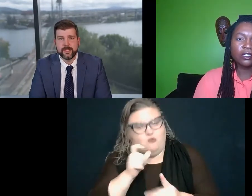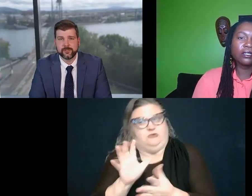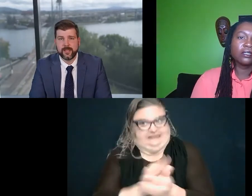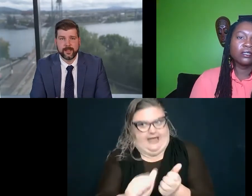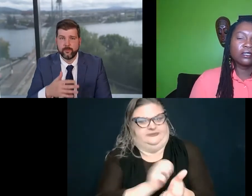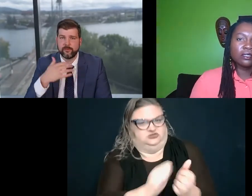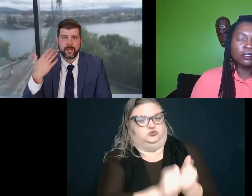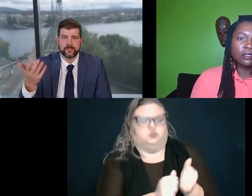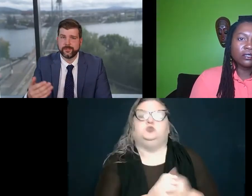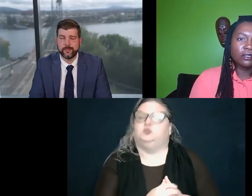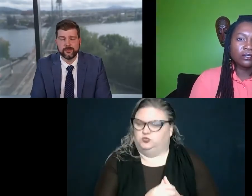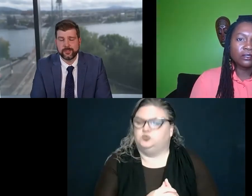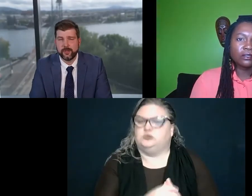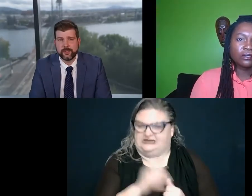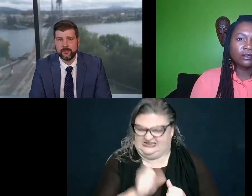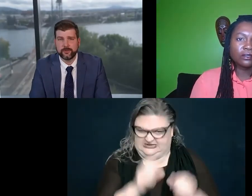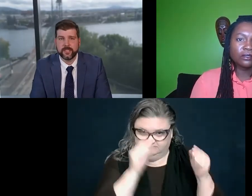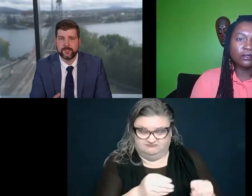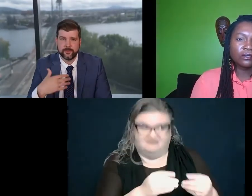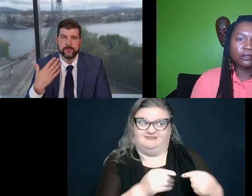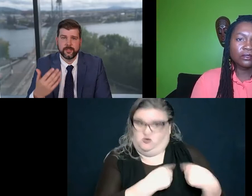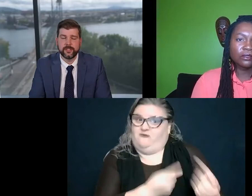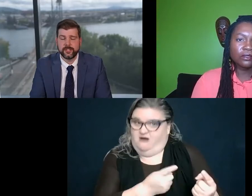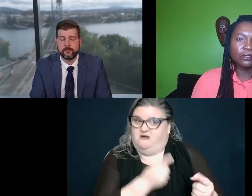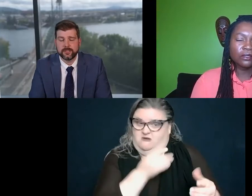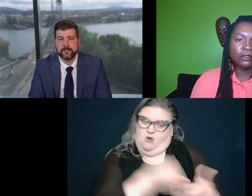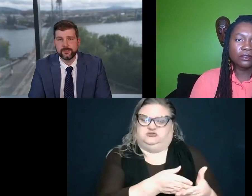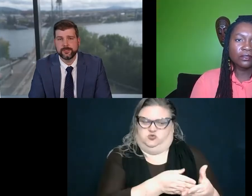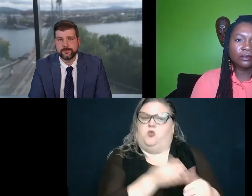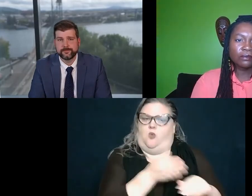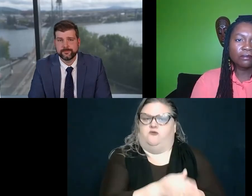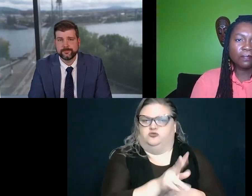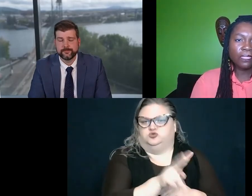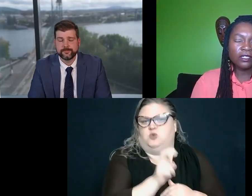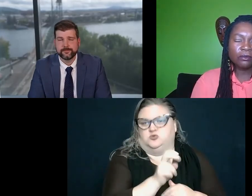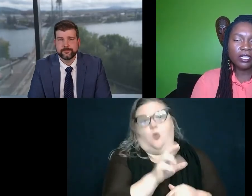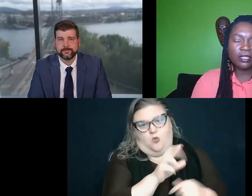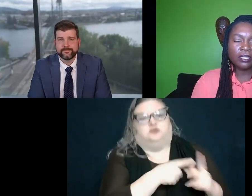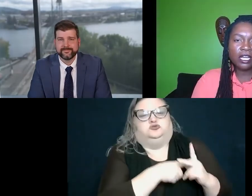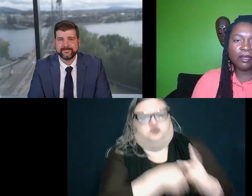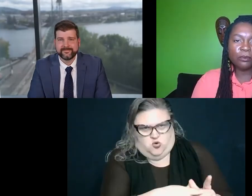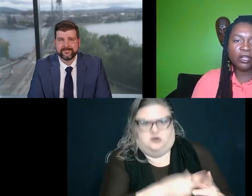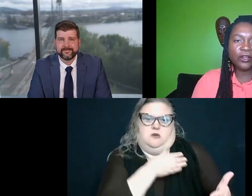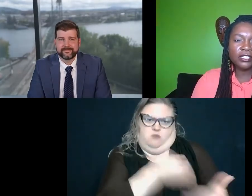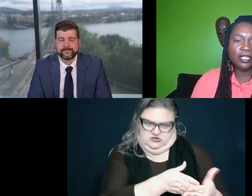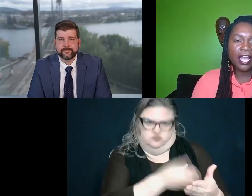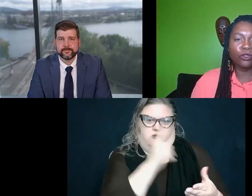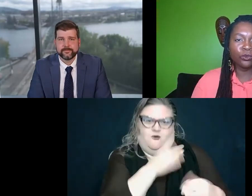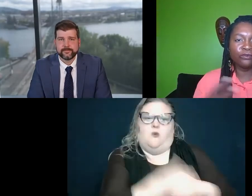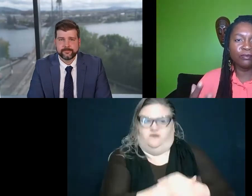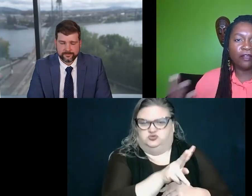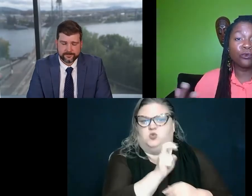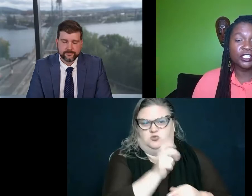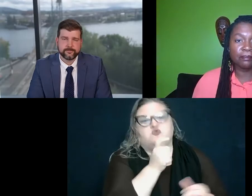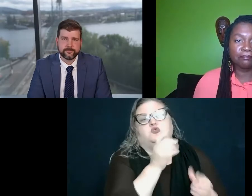a major line, and we've prosecuted over 200 of those cases or initiated prosecutions. So Mike, let's talk about your priorities